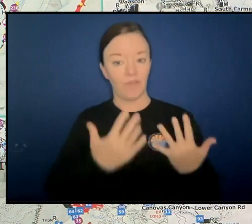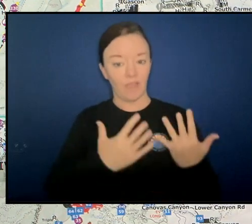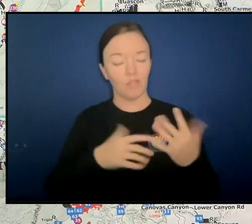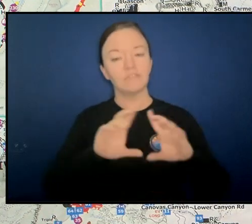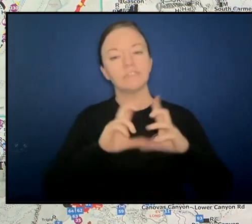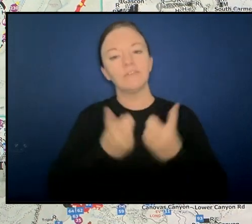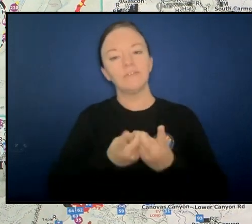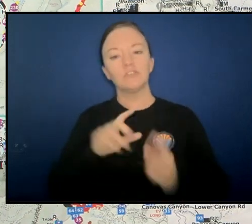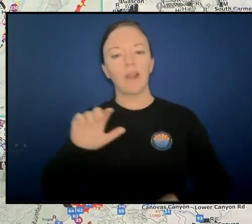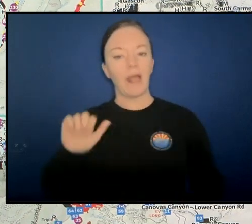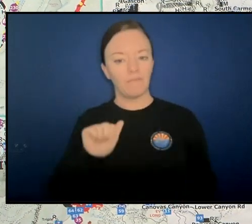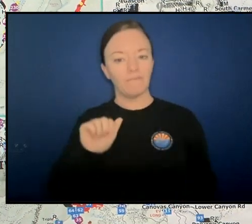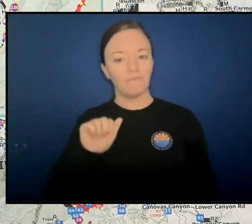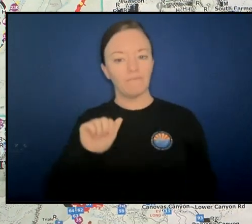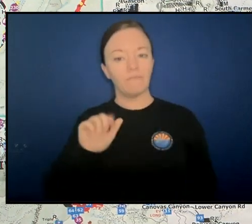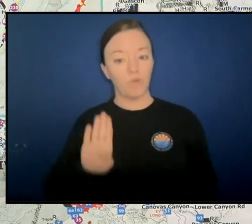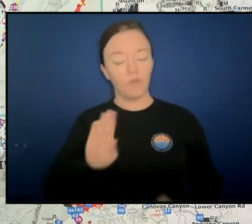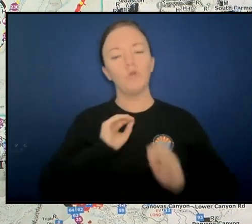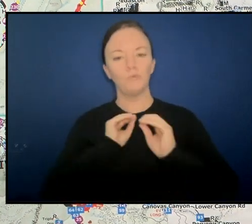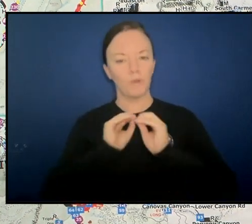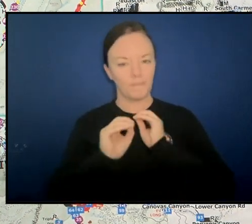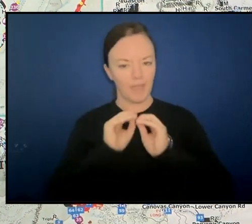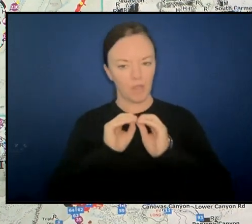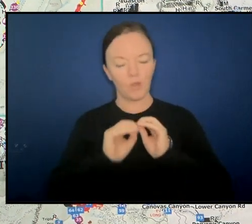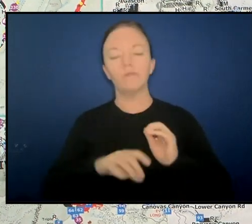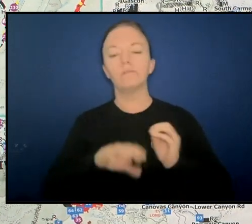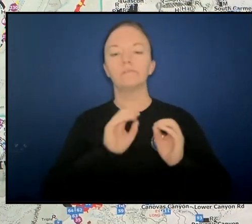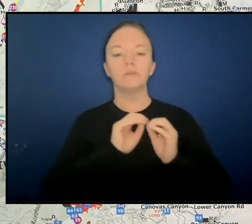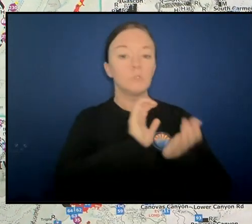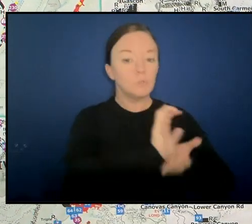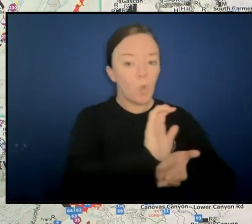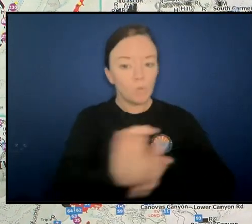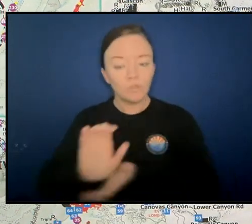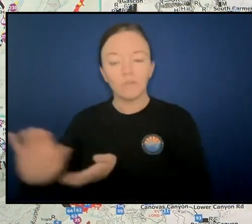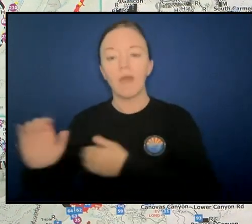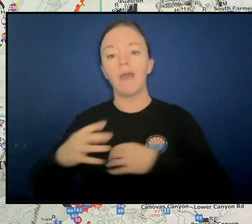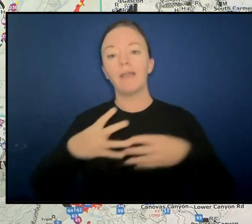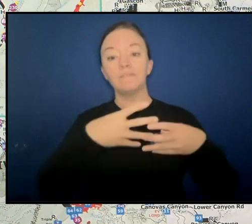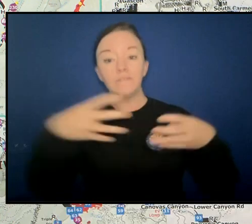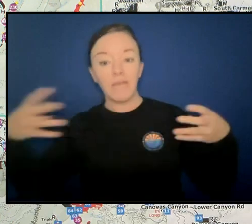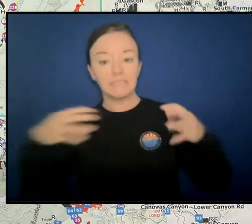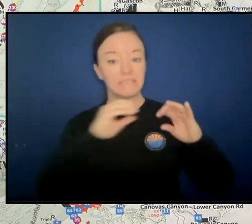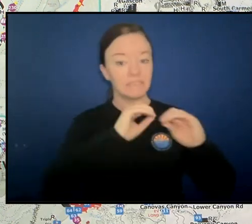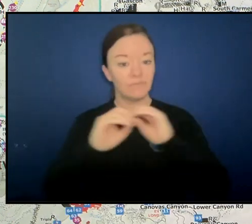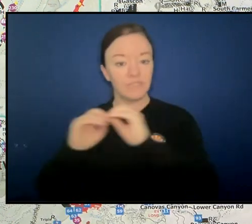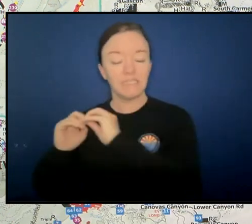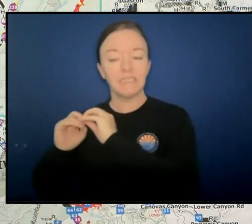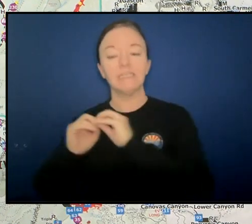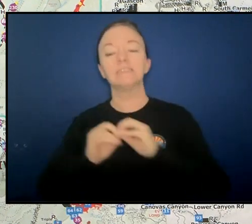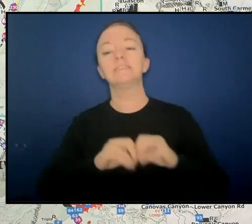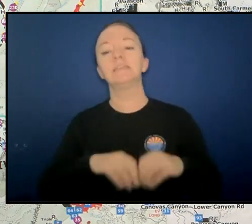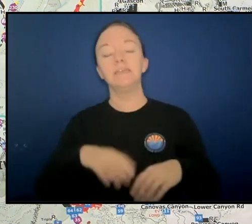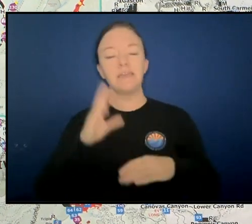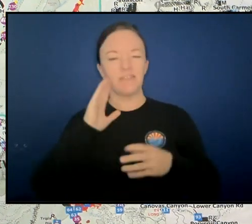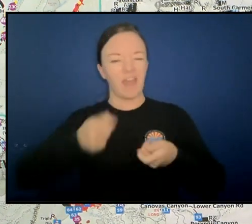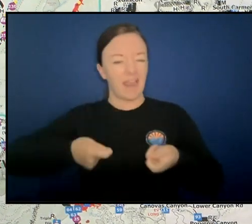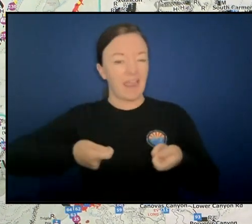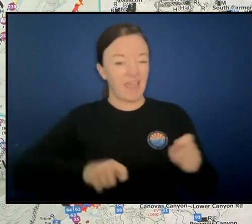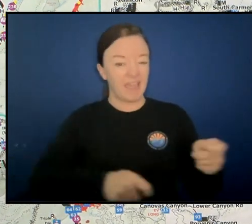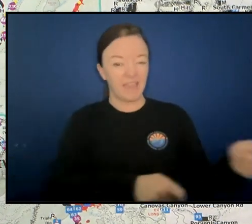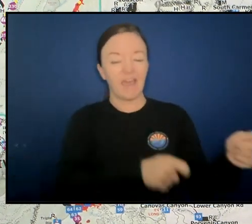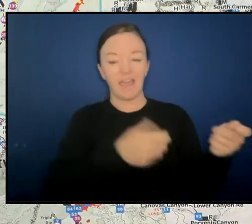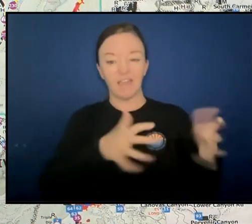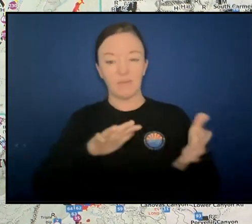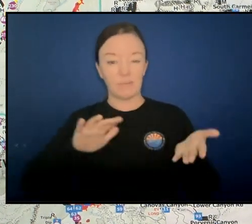repair work, repairing the dozer lines, mending fences, pulling stuff back over the hand lines where that's appropriate, where it won't jeopardize